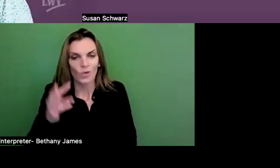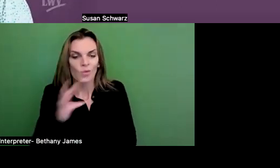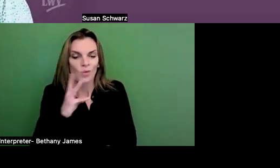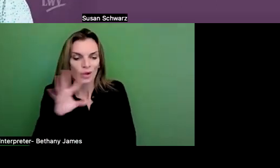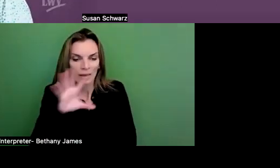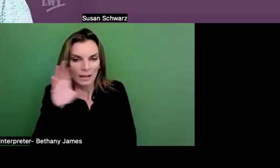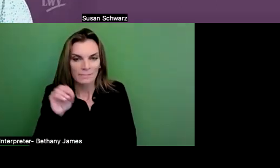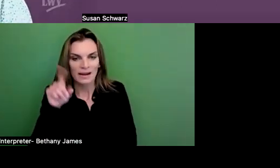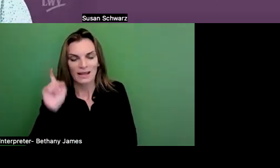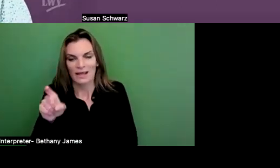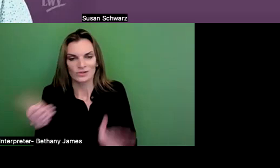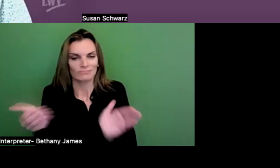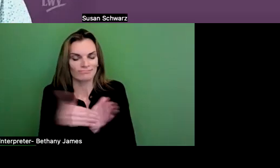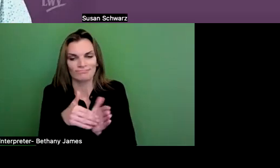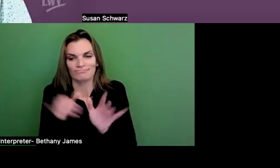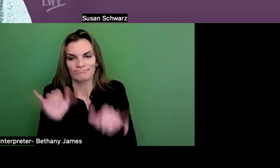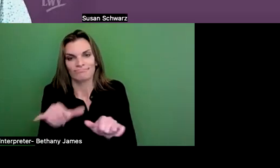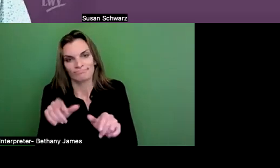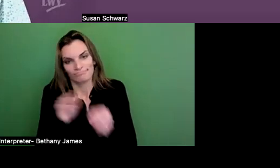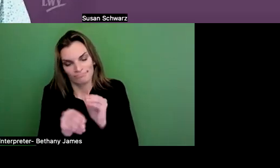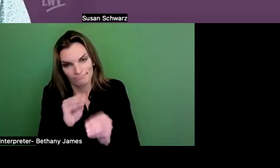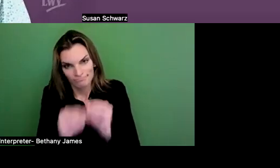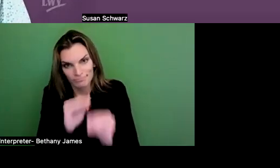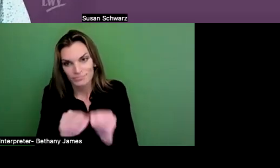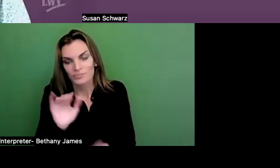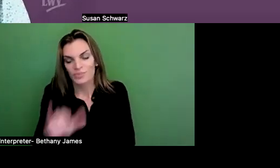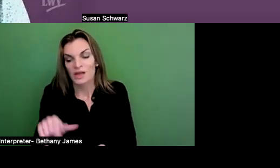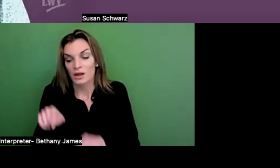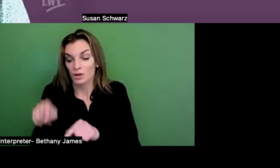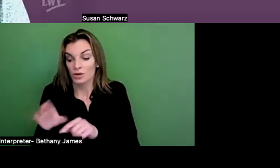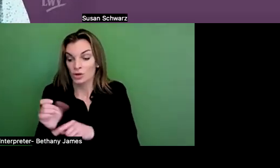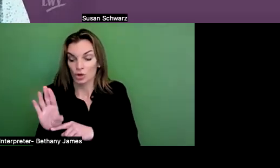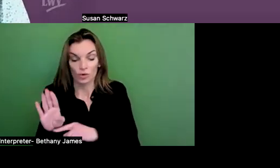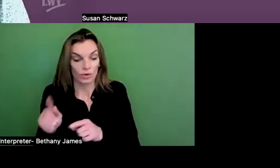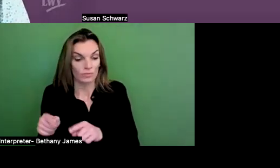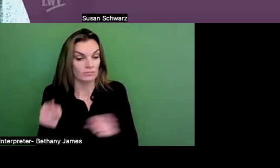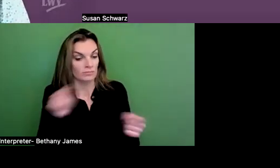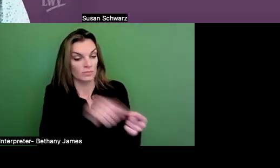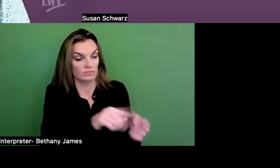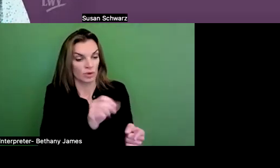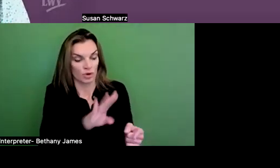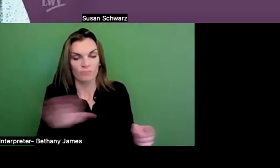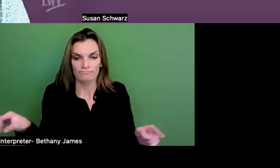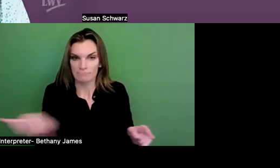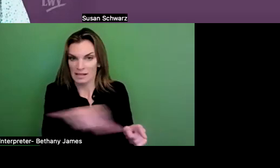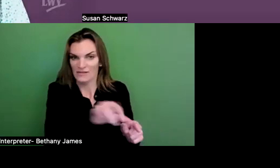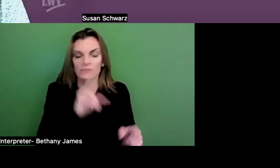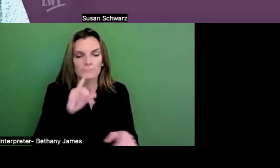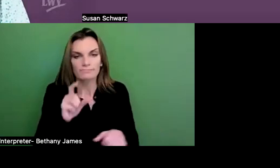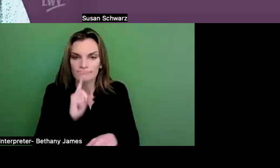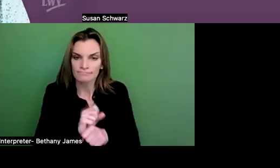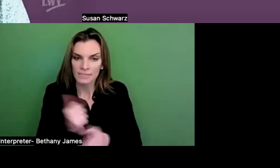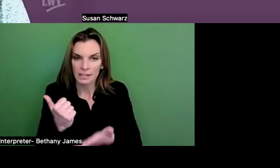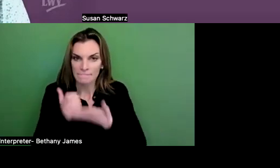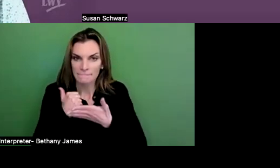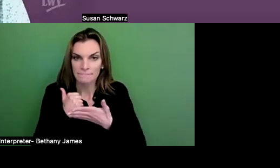in there and do work. So the curb to curb paving has worked out. But and as we know